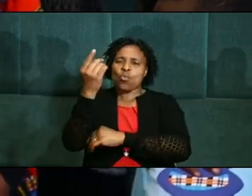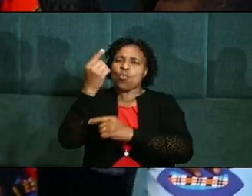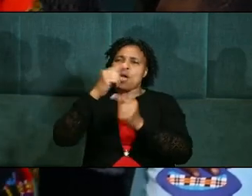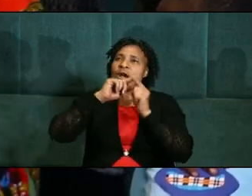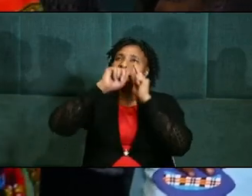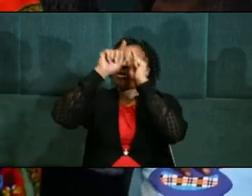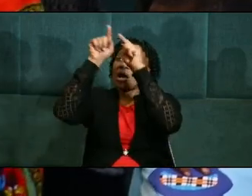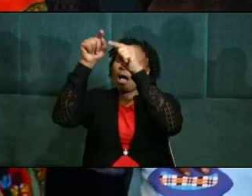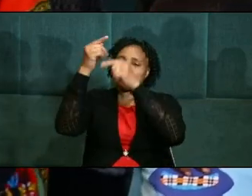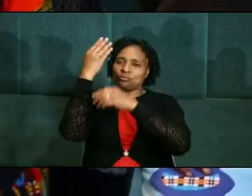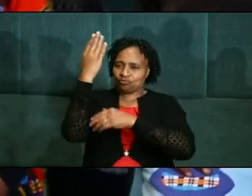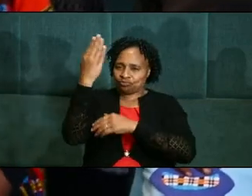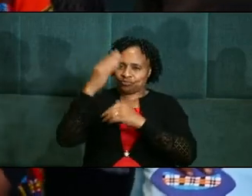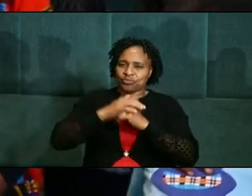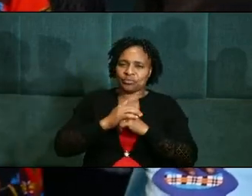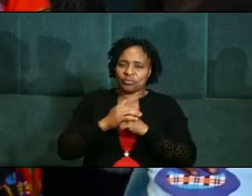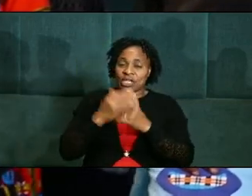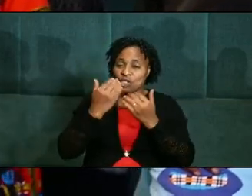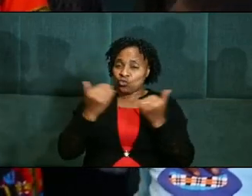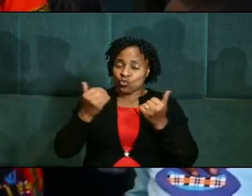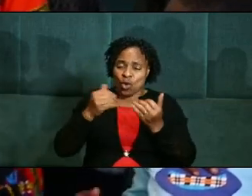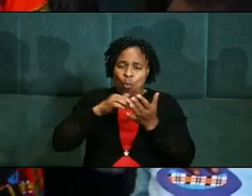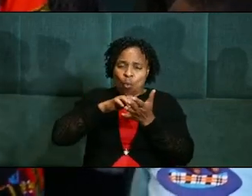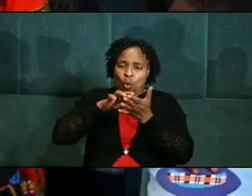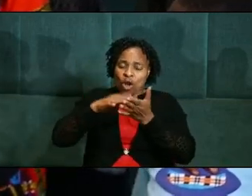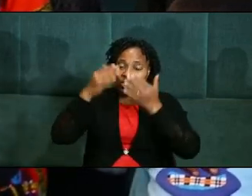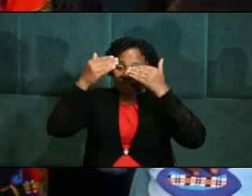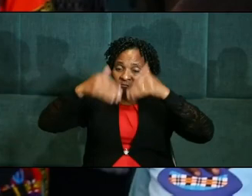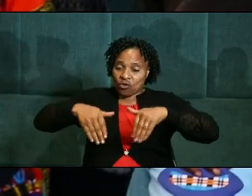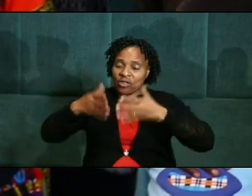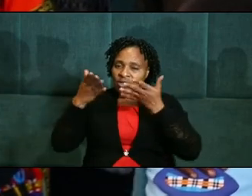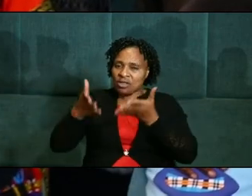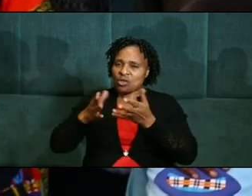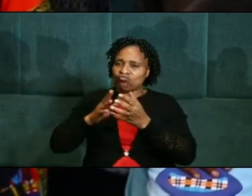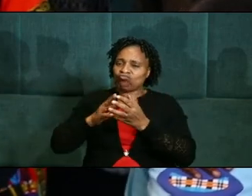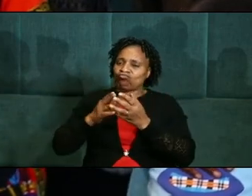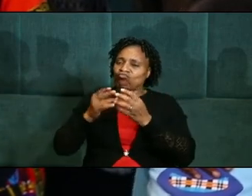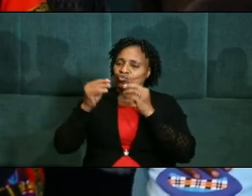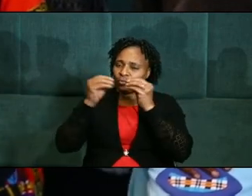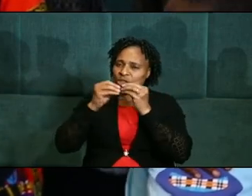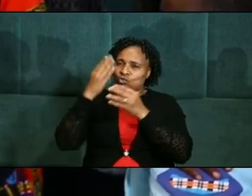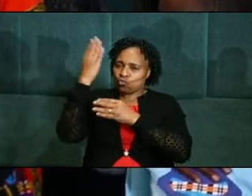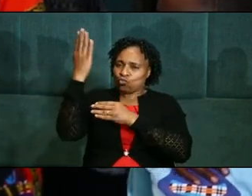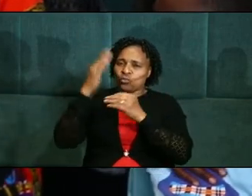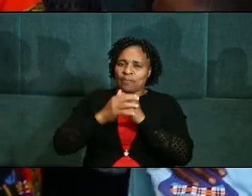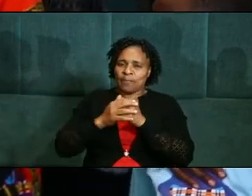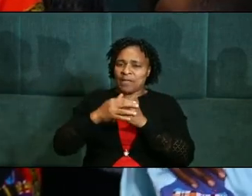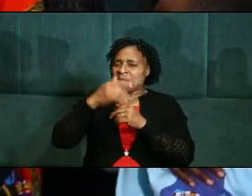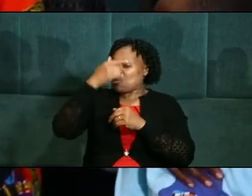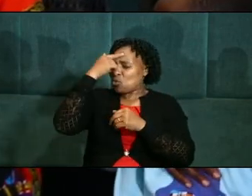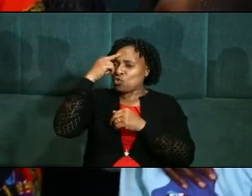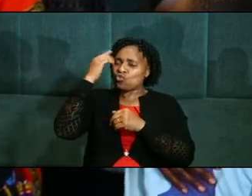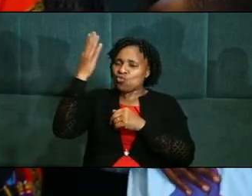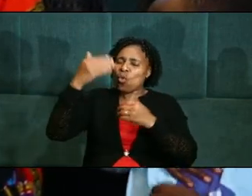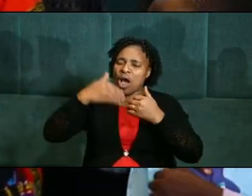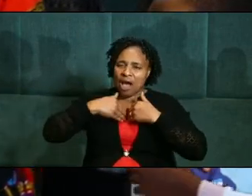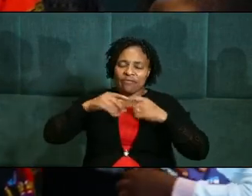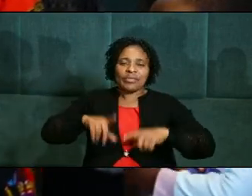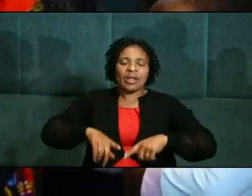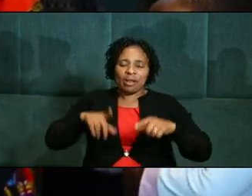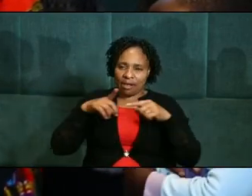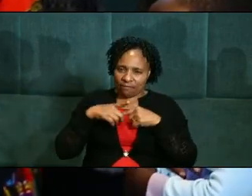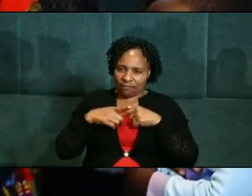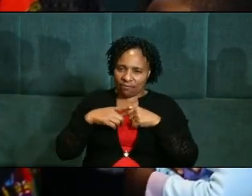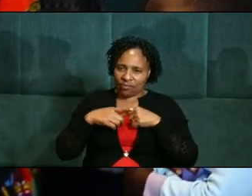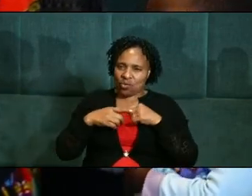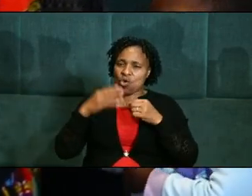you. And your children have walked up front to you because you have life.